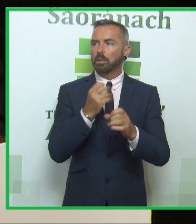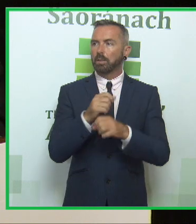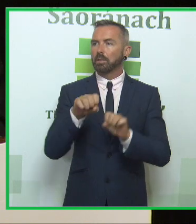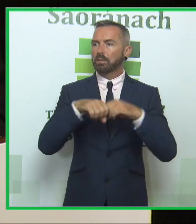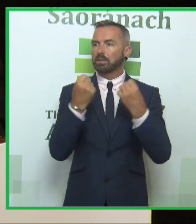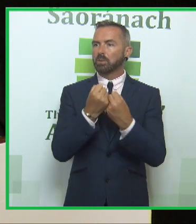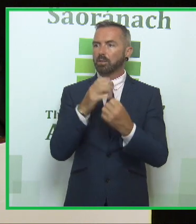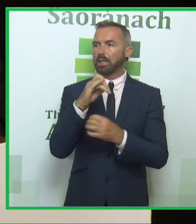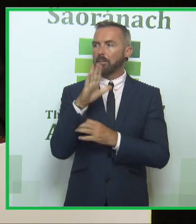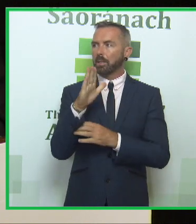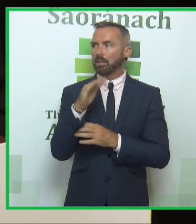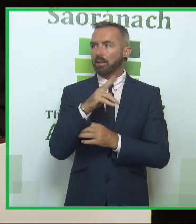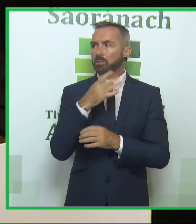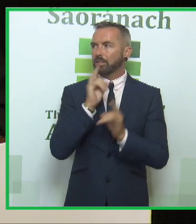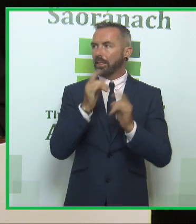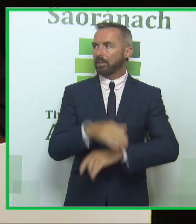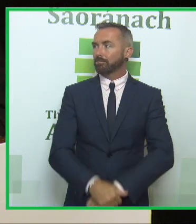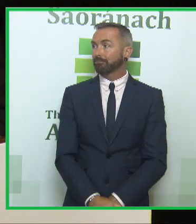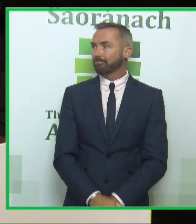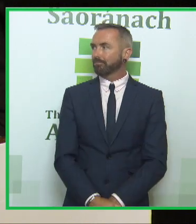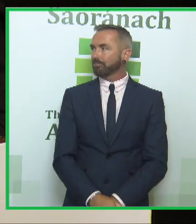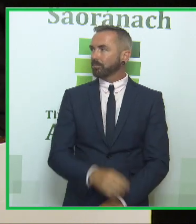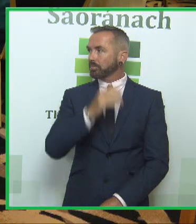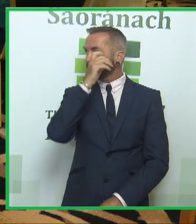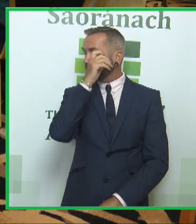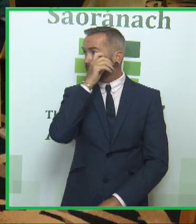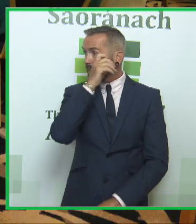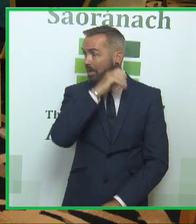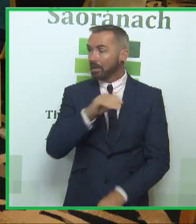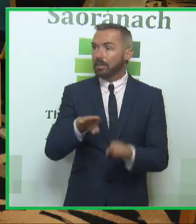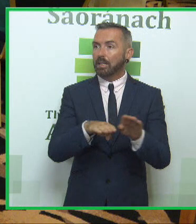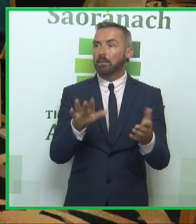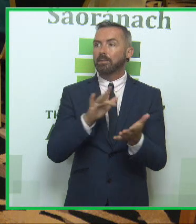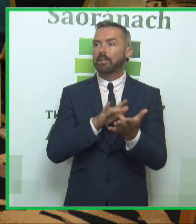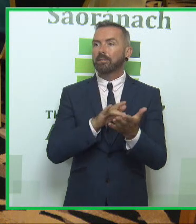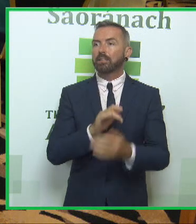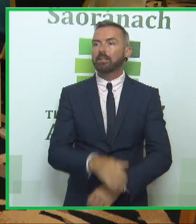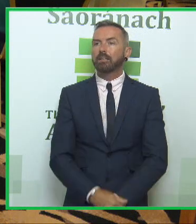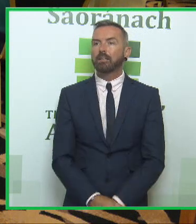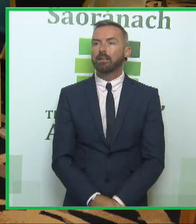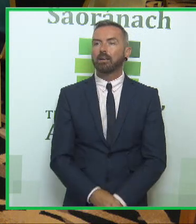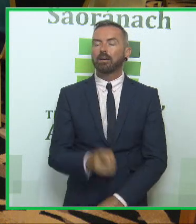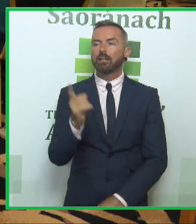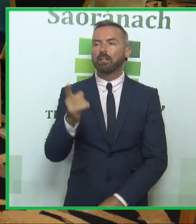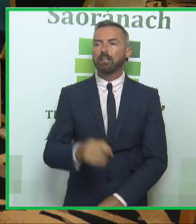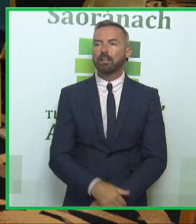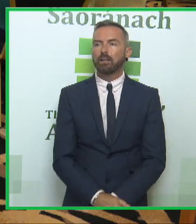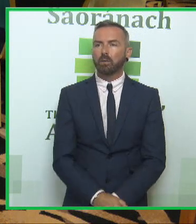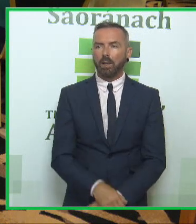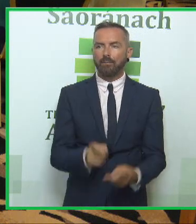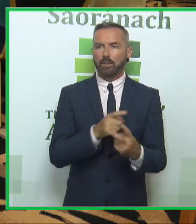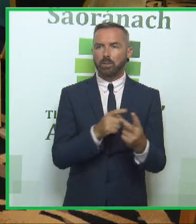is beyond just health. Thank you. Table 15. We had a well-funded national approach